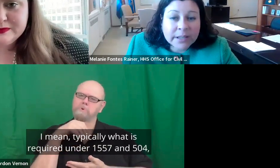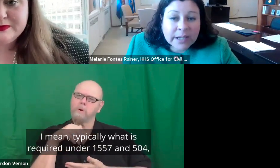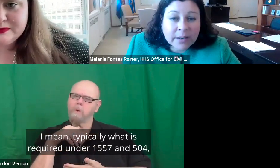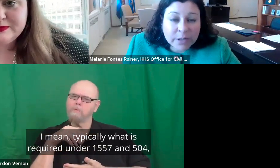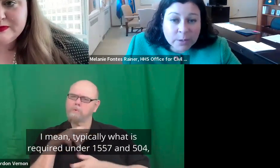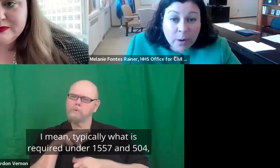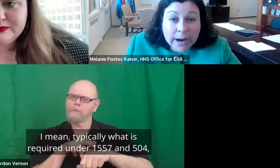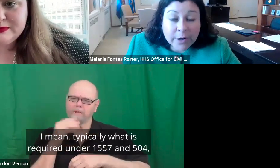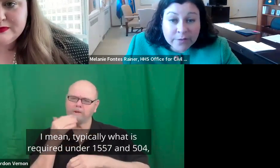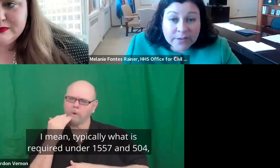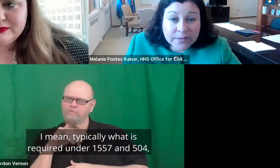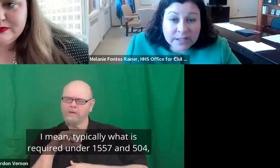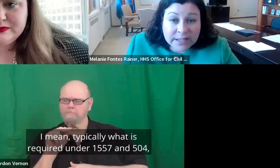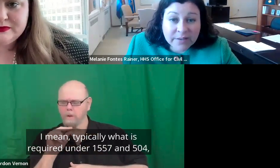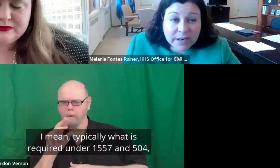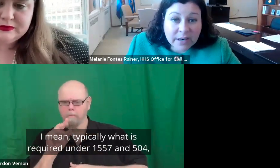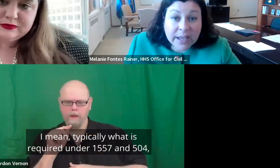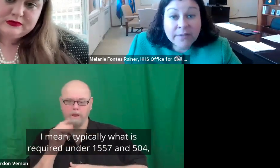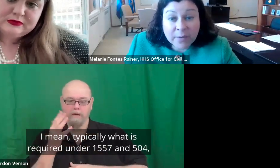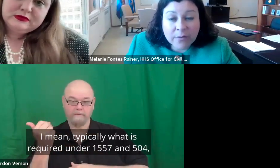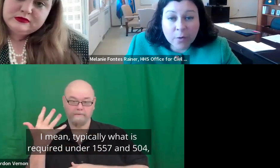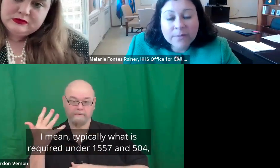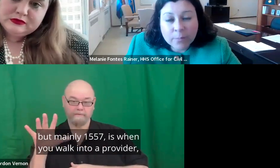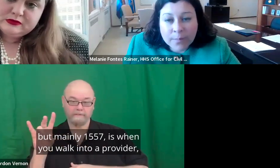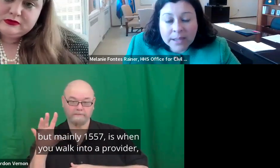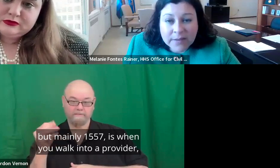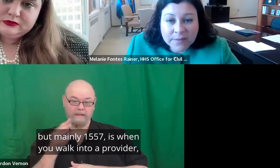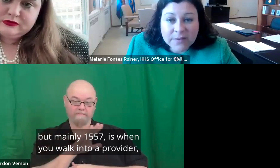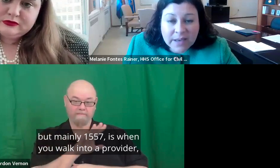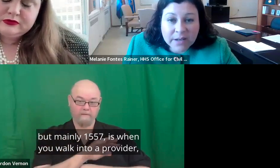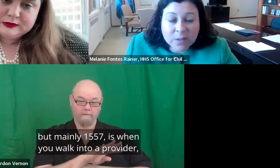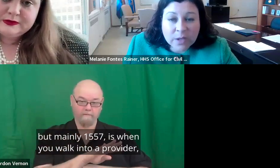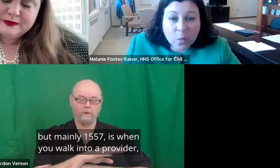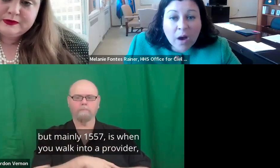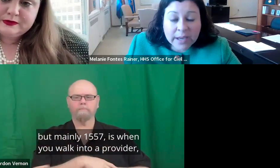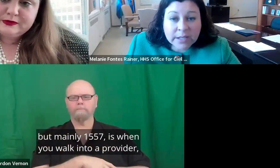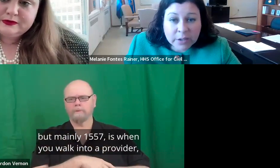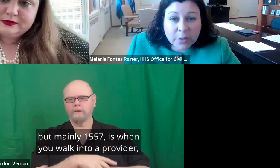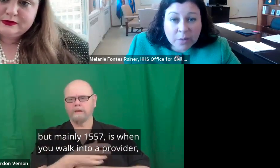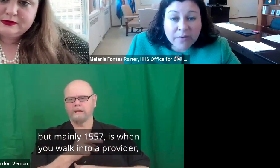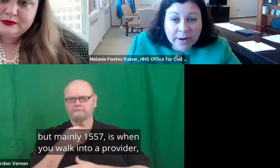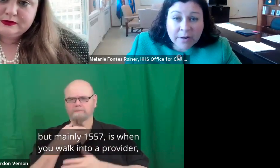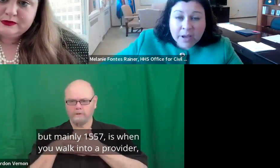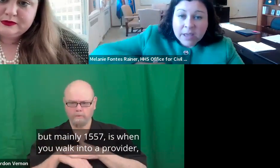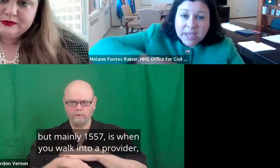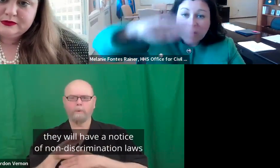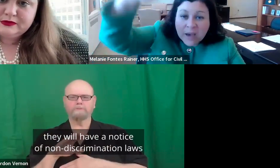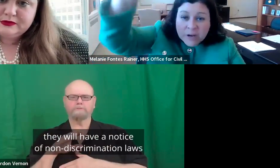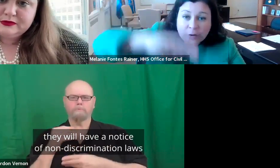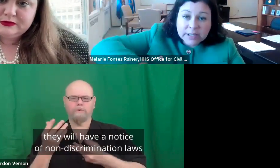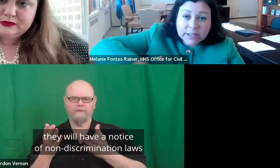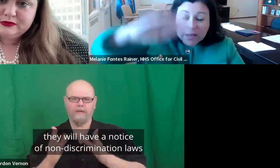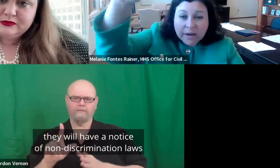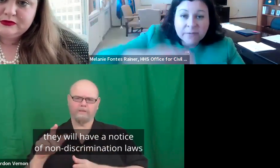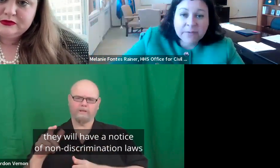mean, typically what is required under 1557 and 504, but mainly 1557, is when you walk into a provider, they will